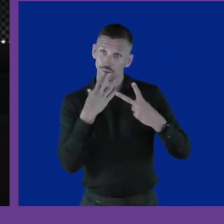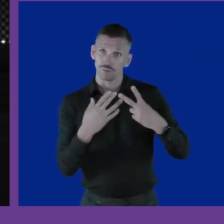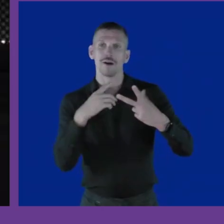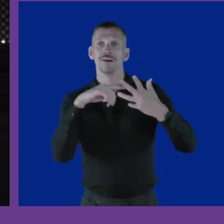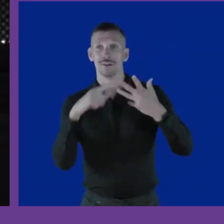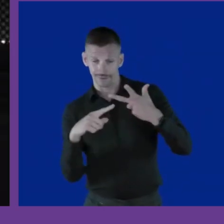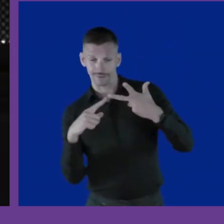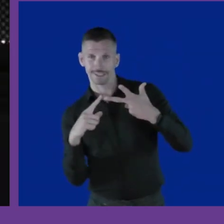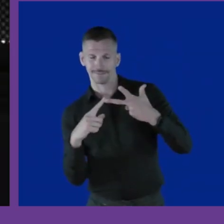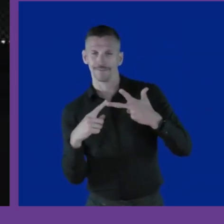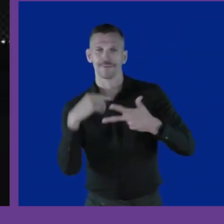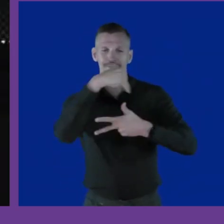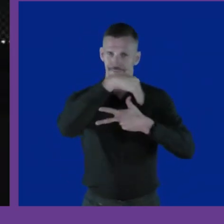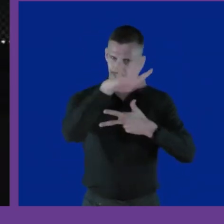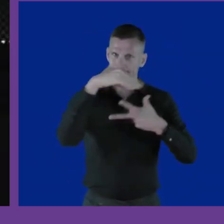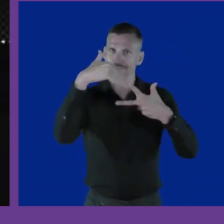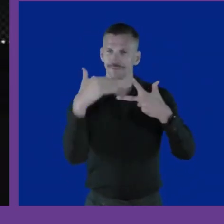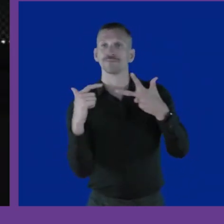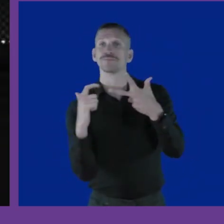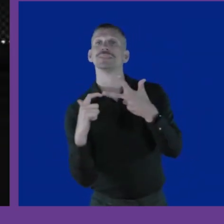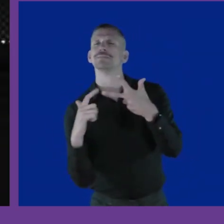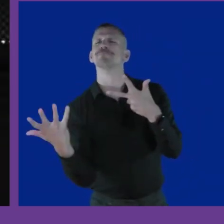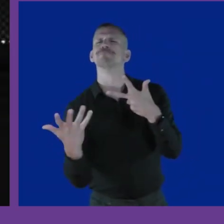report also demonstrate that there's a need to